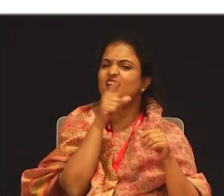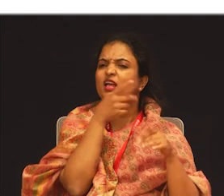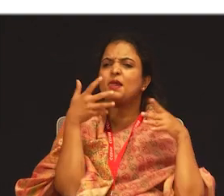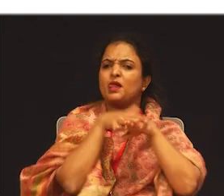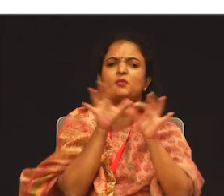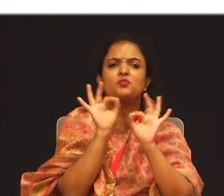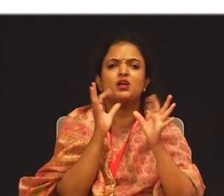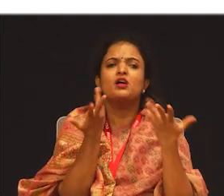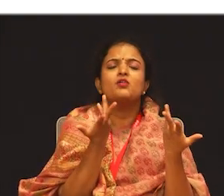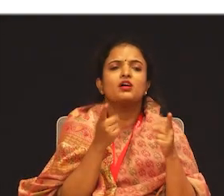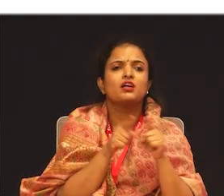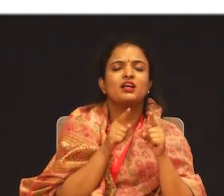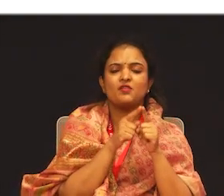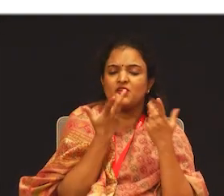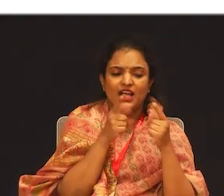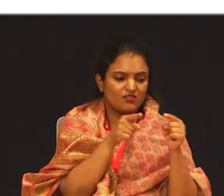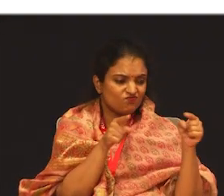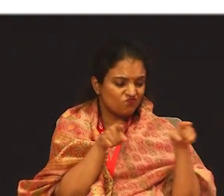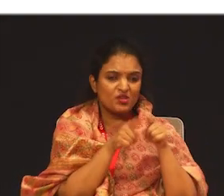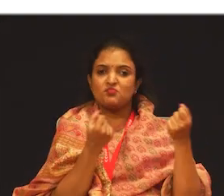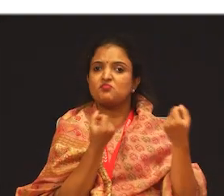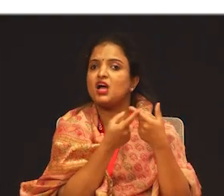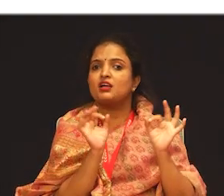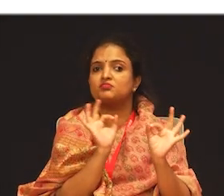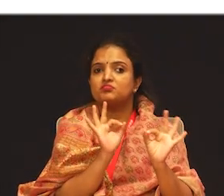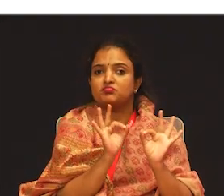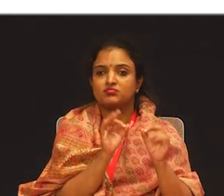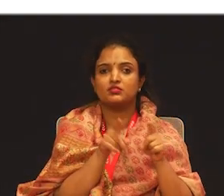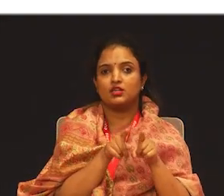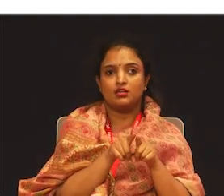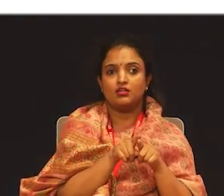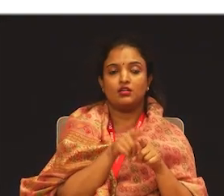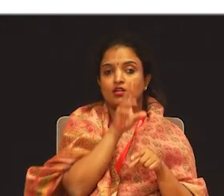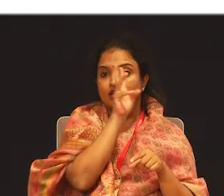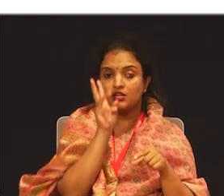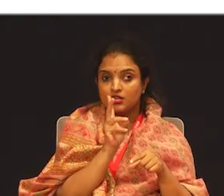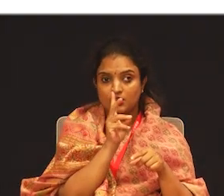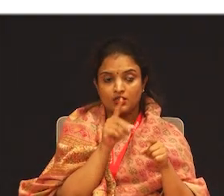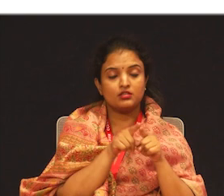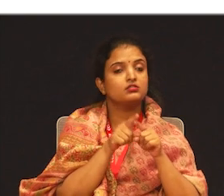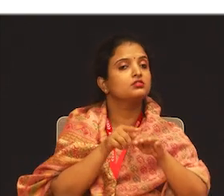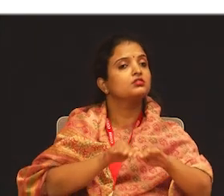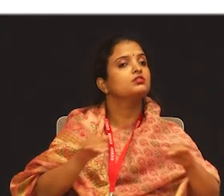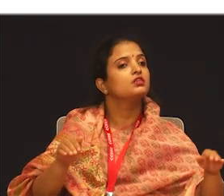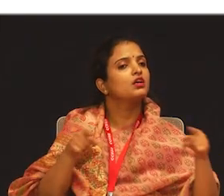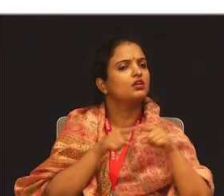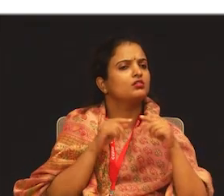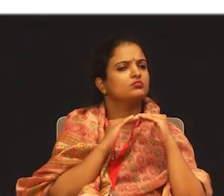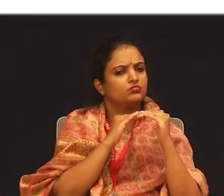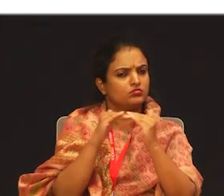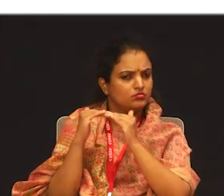not addressing the needs. The third statement is treating all children